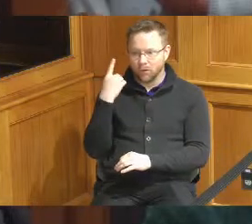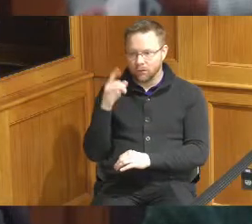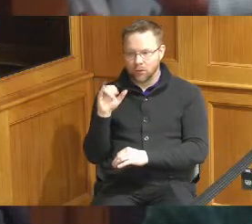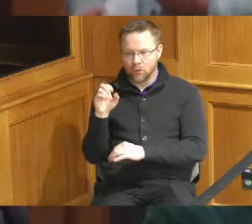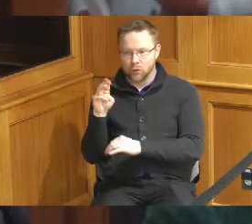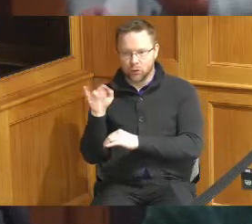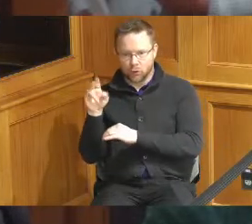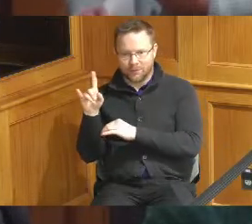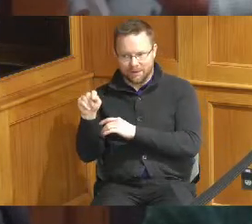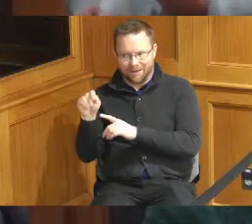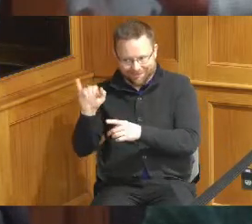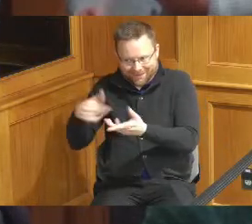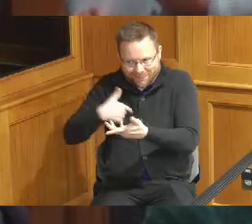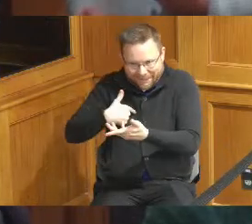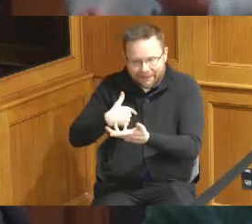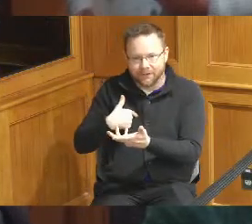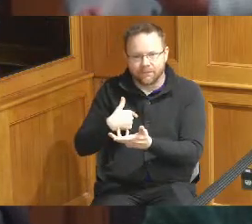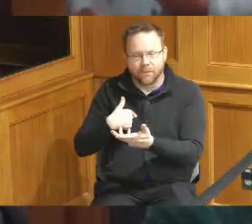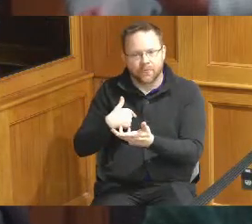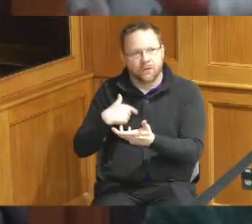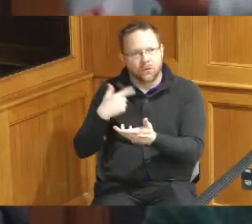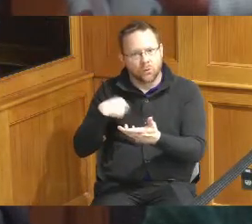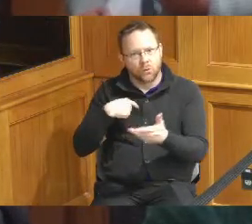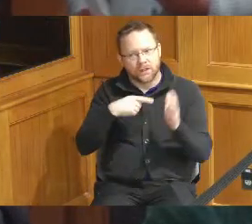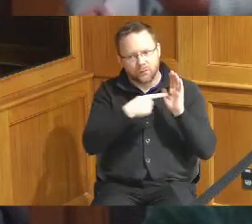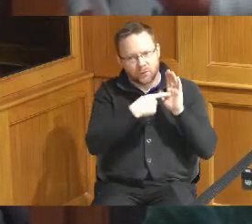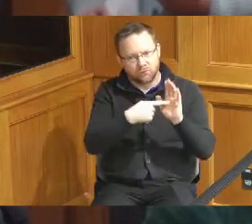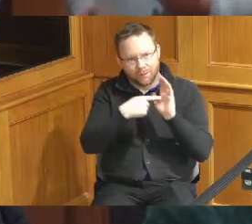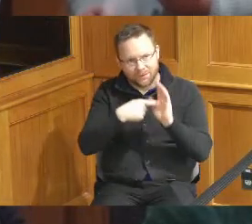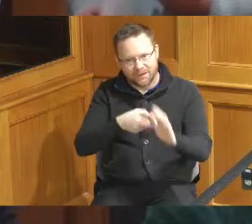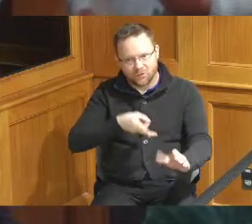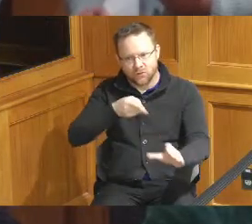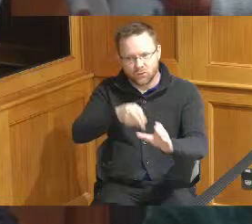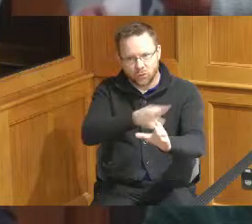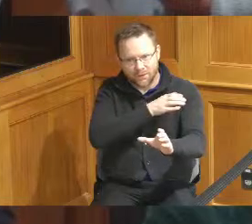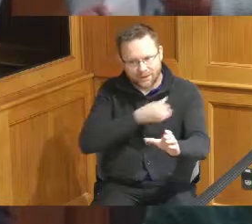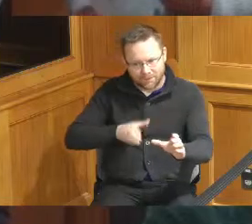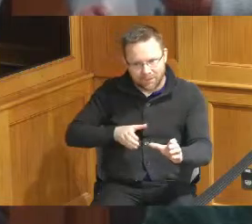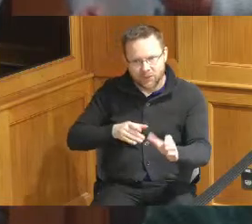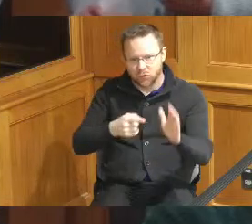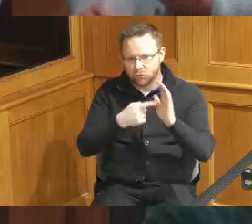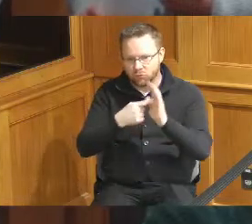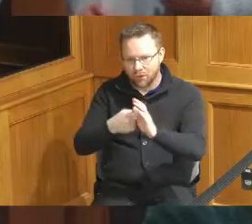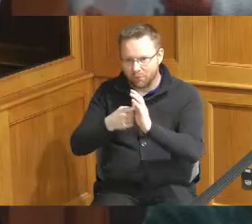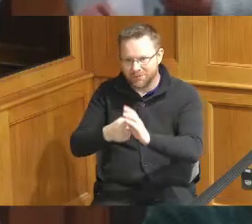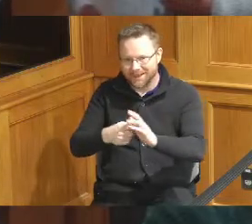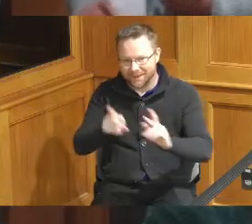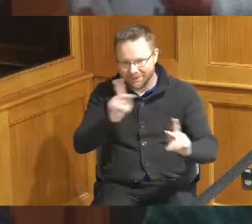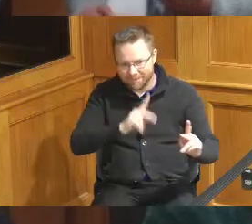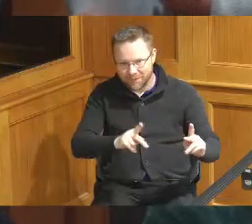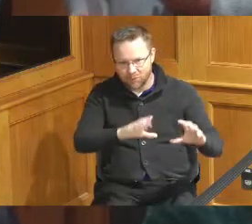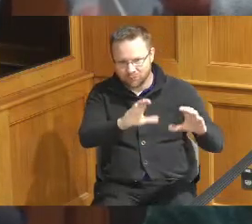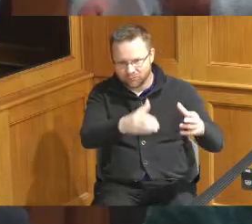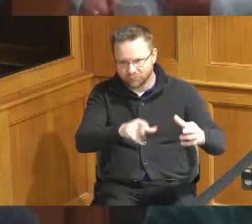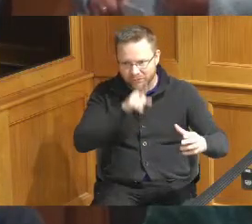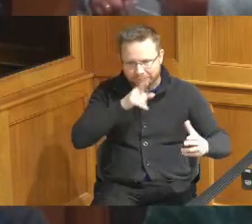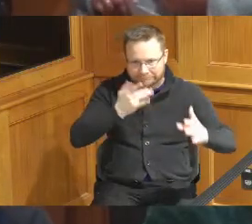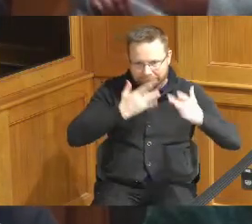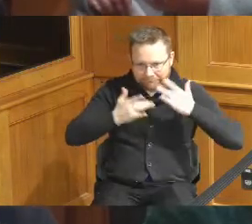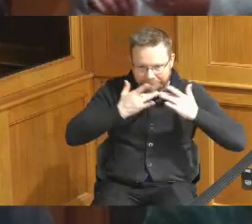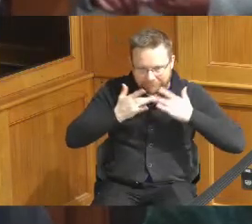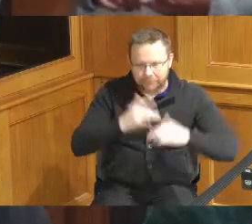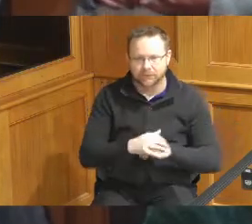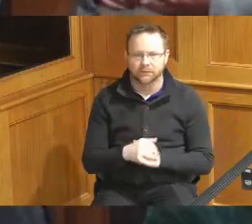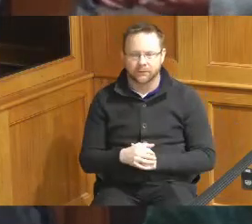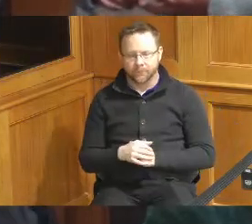is me, represented in a way to be the voices of those vulnerable populations that we serve. And